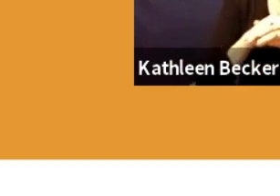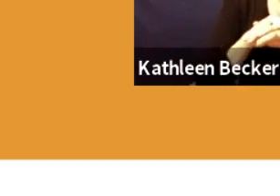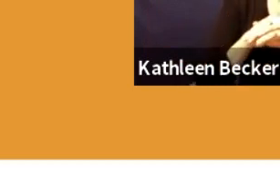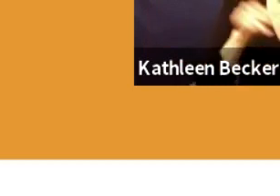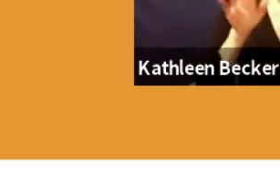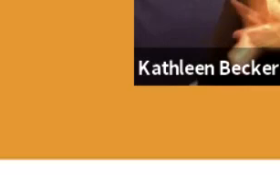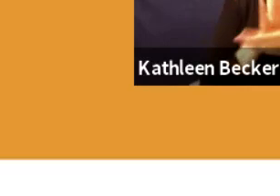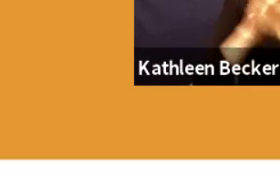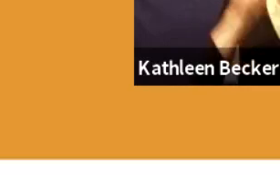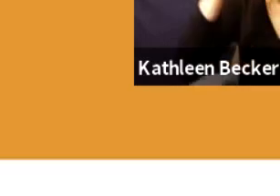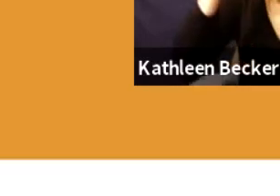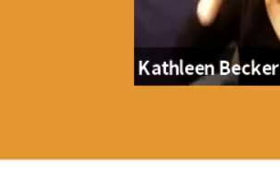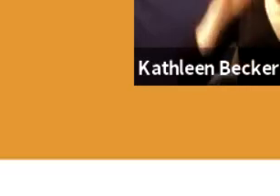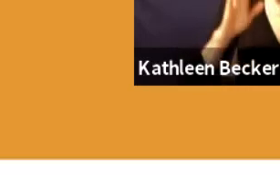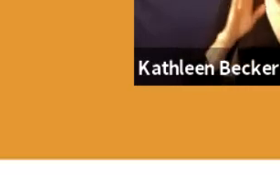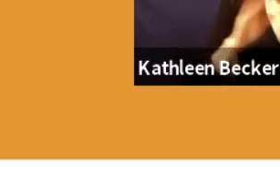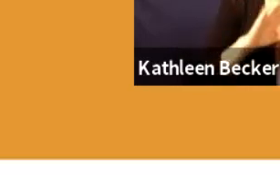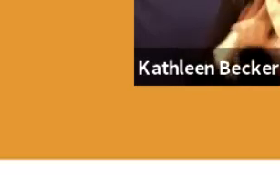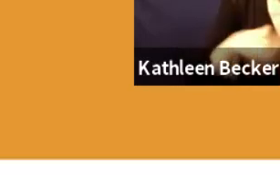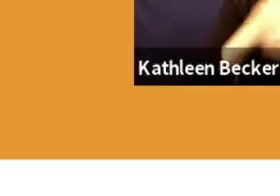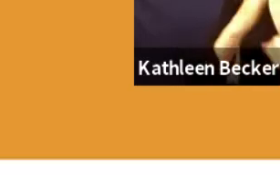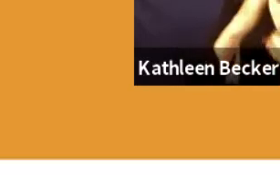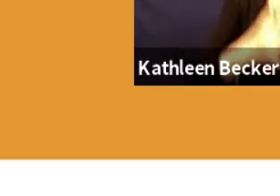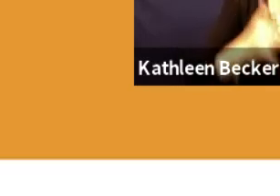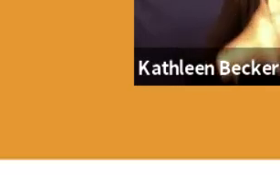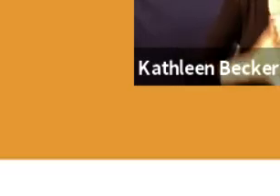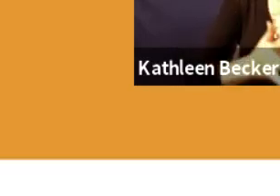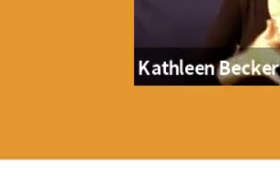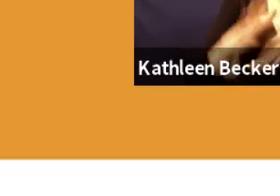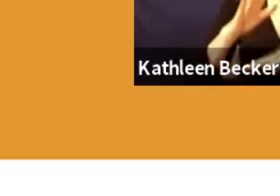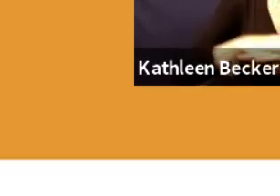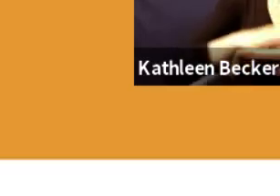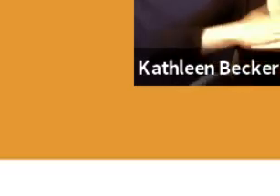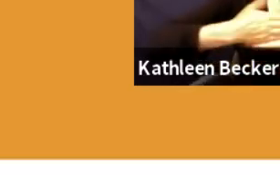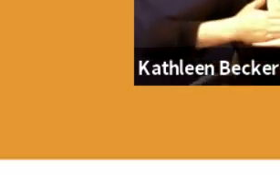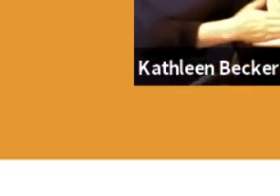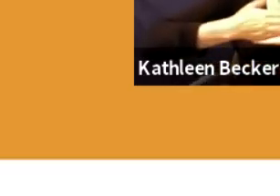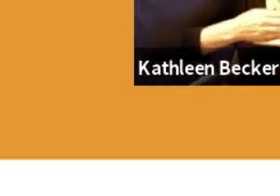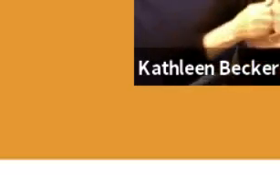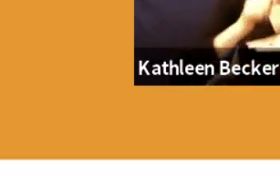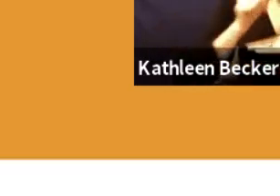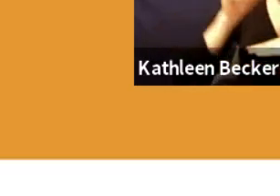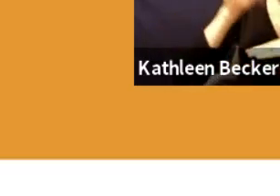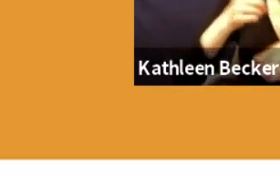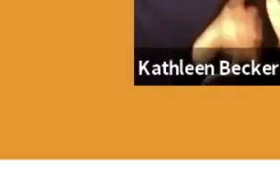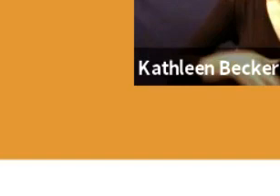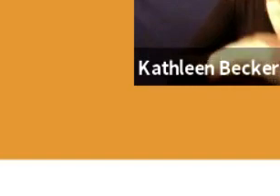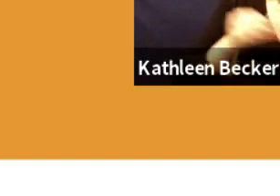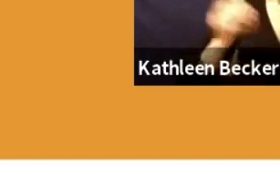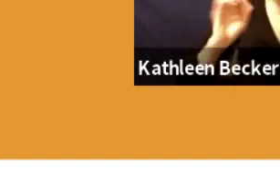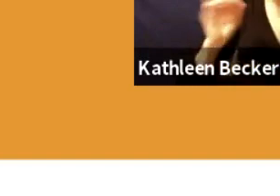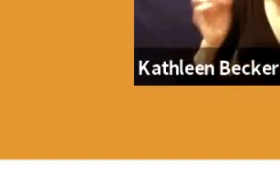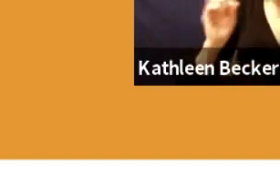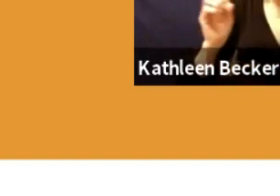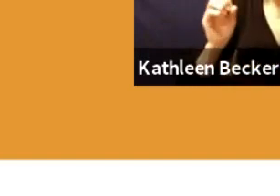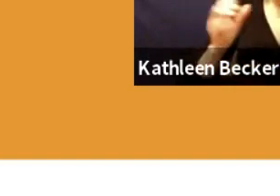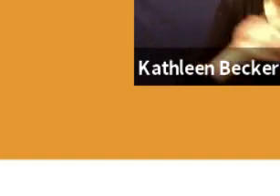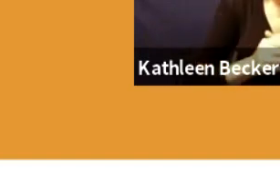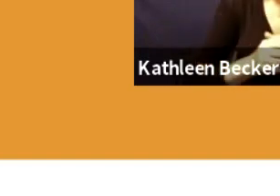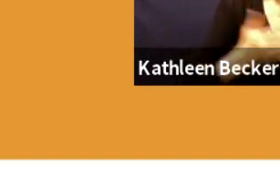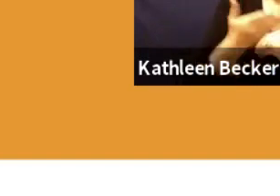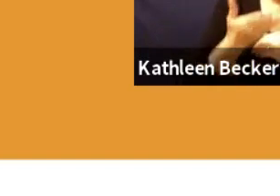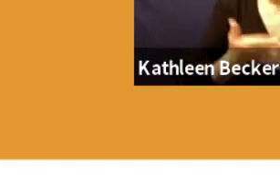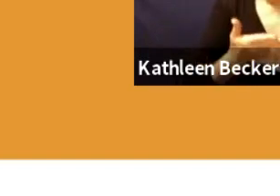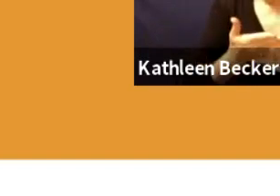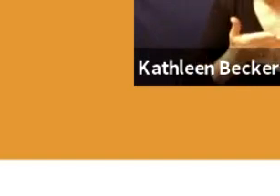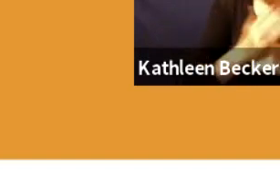Paper Tutoring, and those are all available right on their Chromebook. You don't have to add anything. They're there